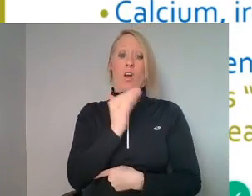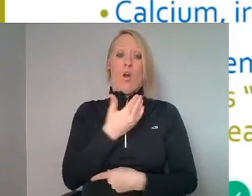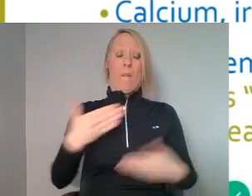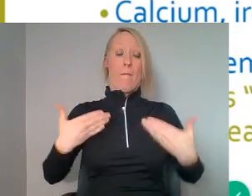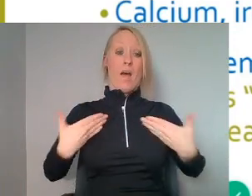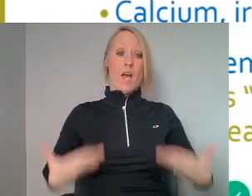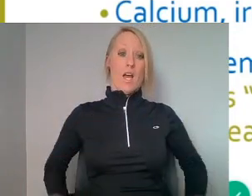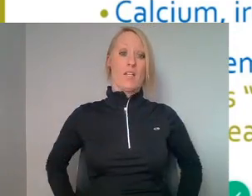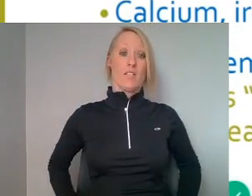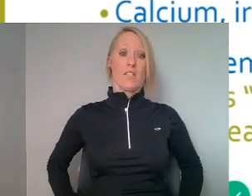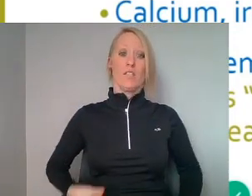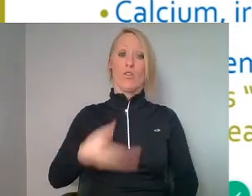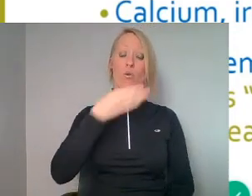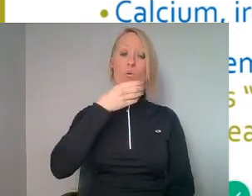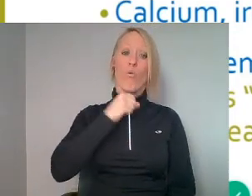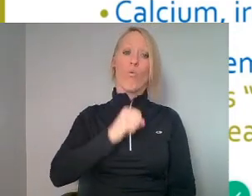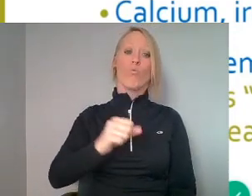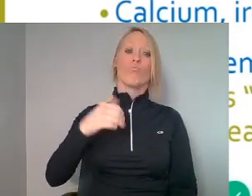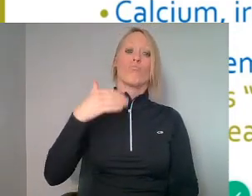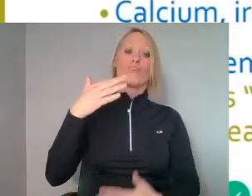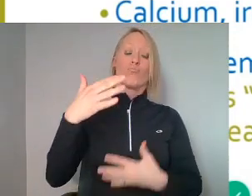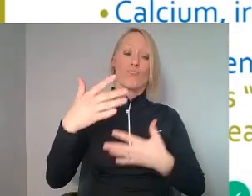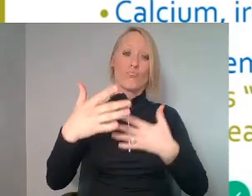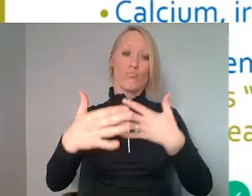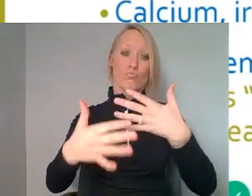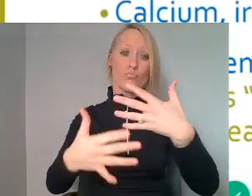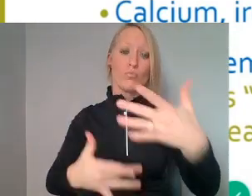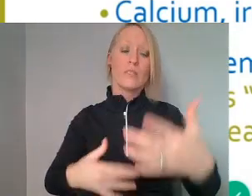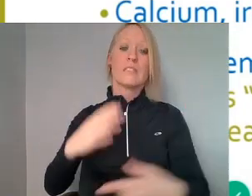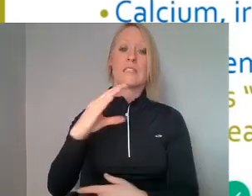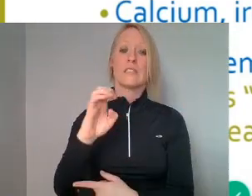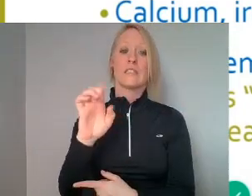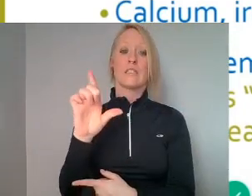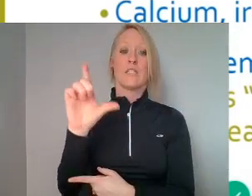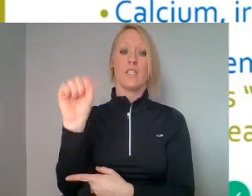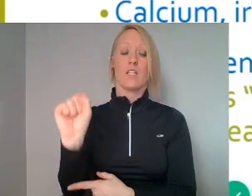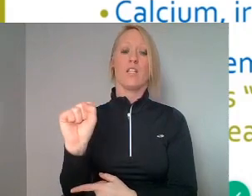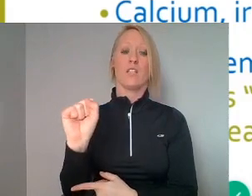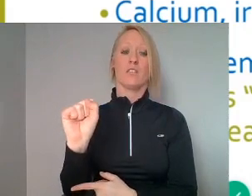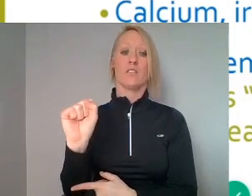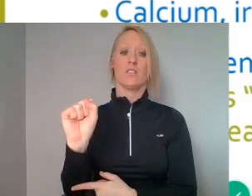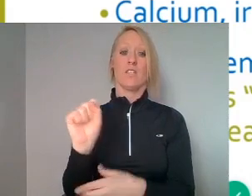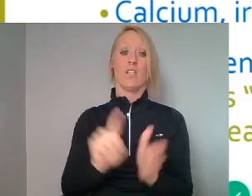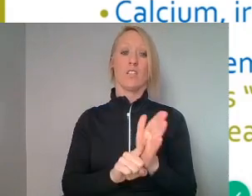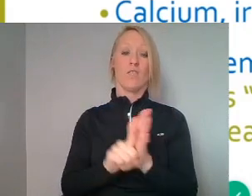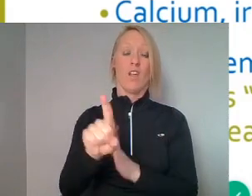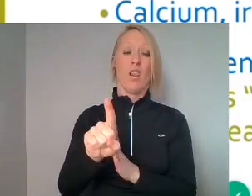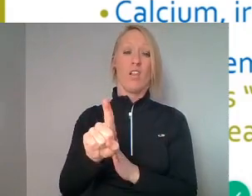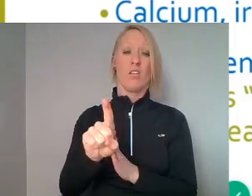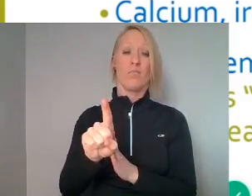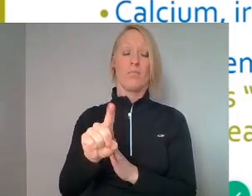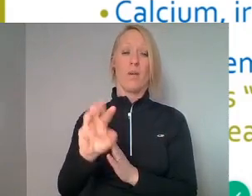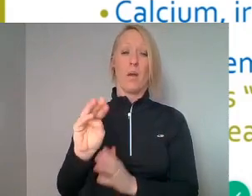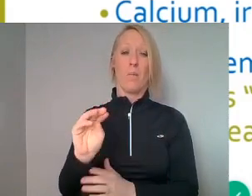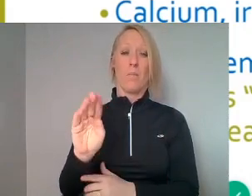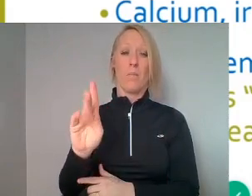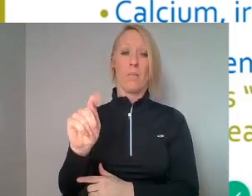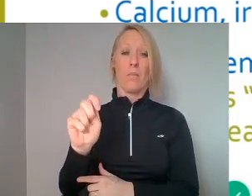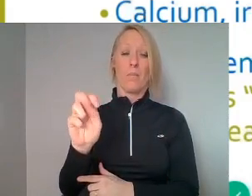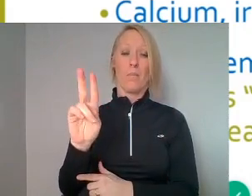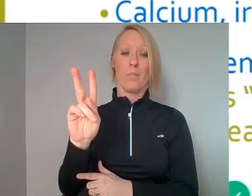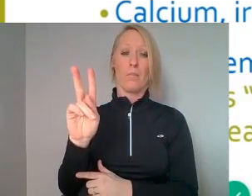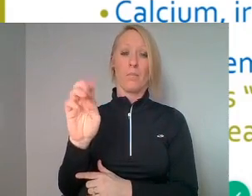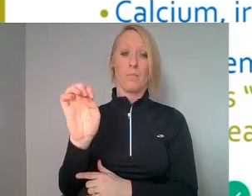it ages, per se, starts to have cells develop that aren't kind of their mutated cells, vegetables help